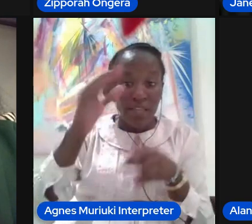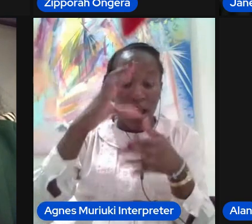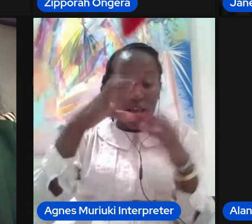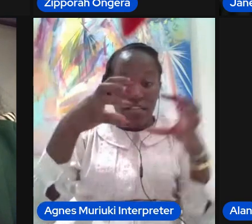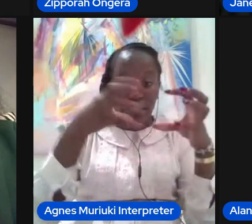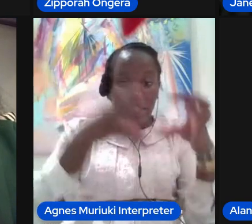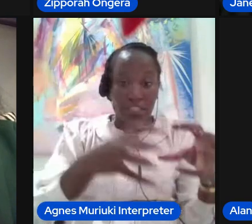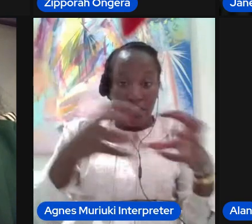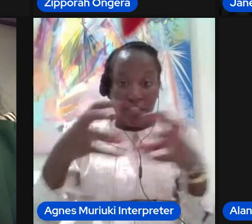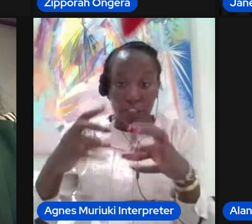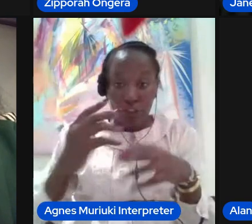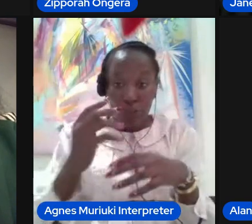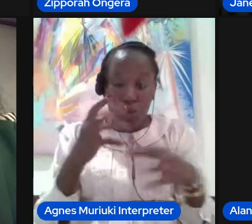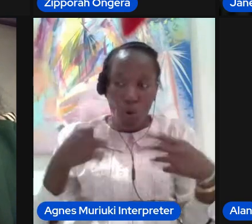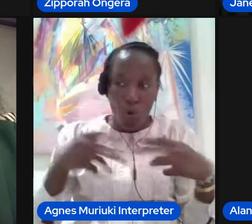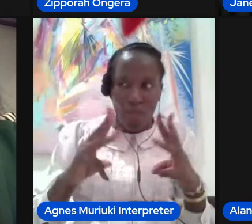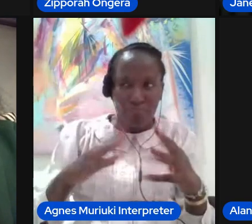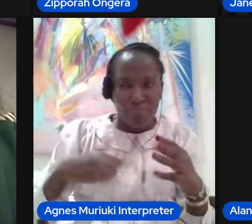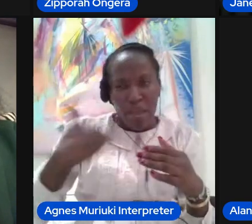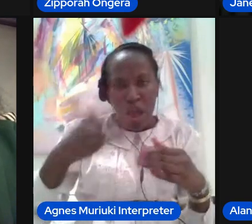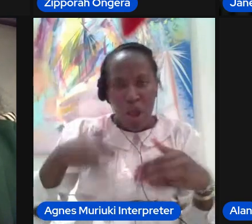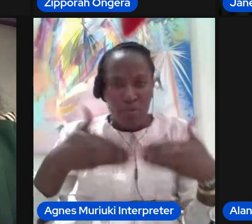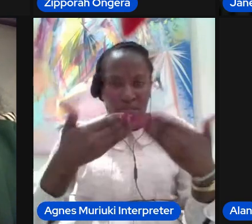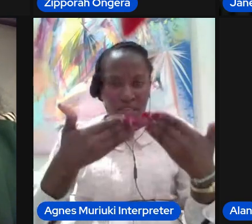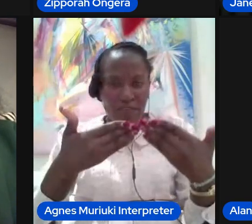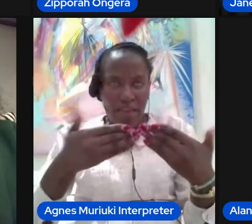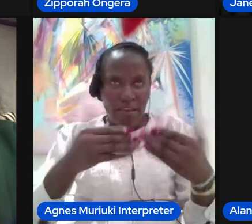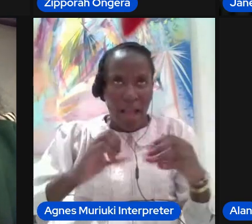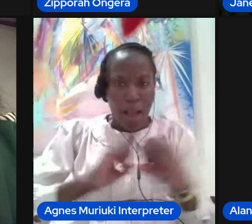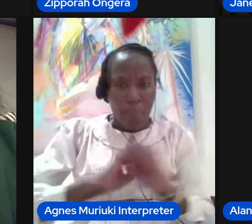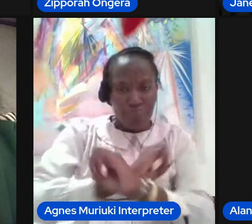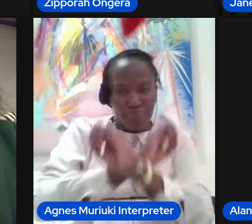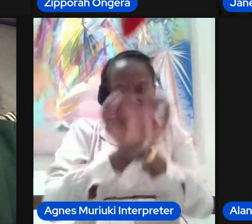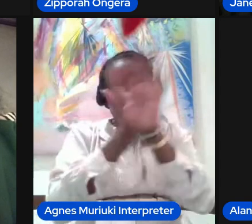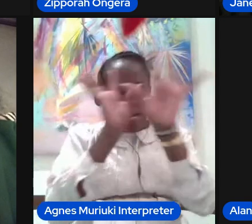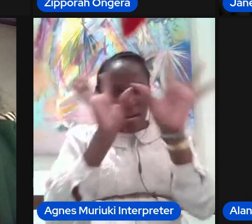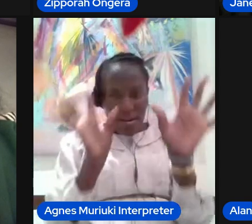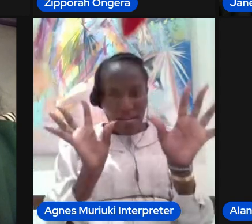always like provide clear calls to actions,